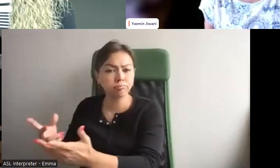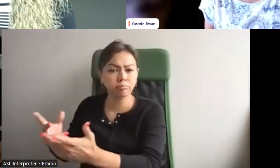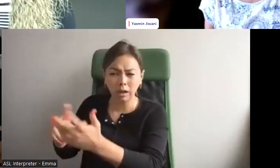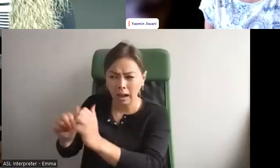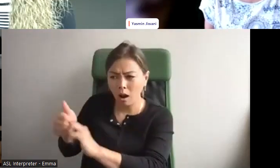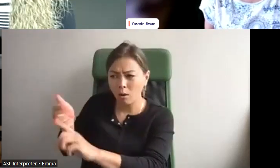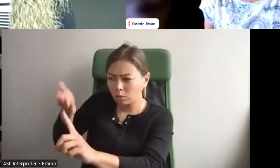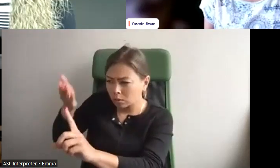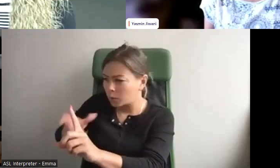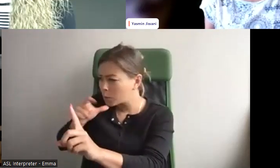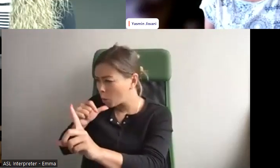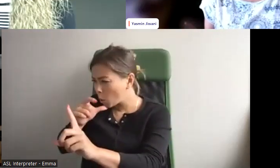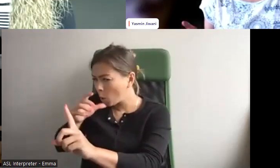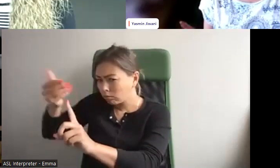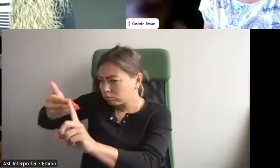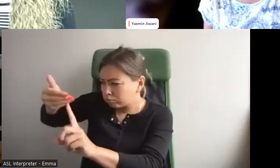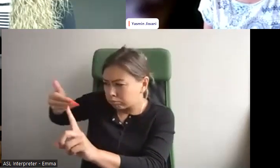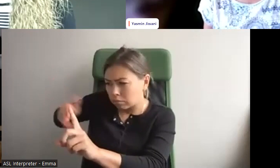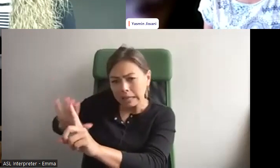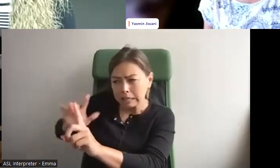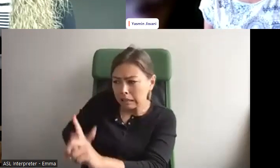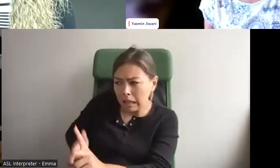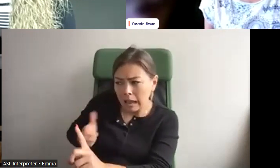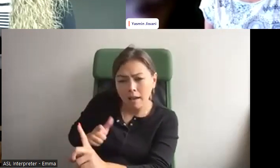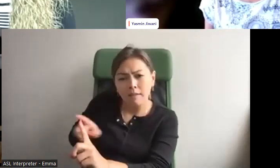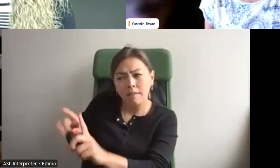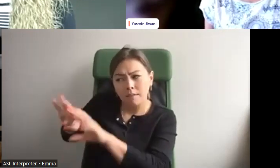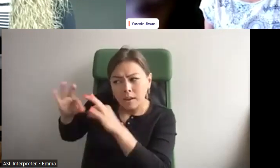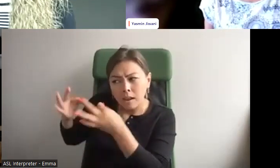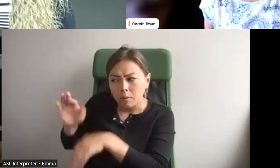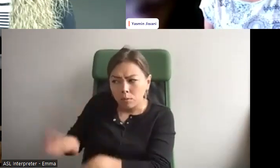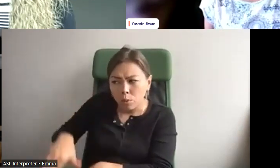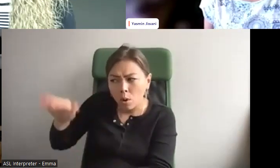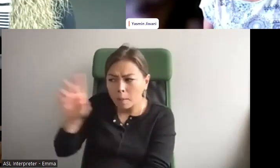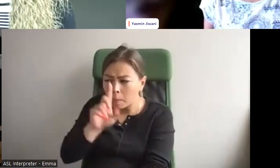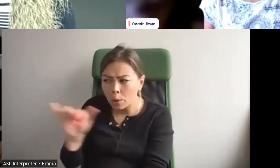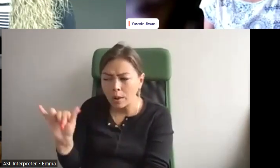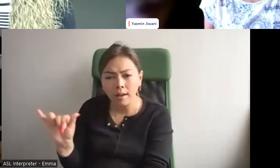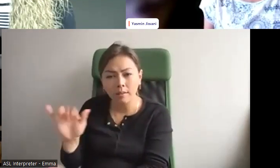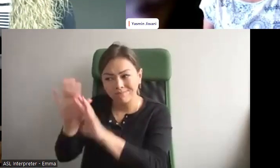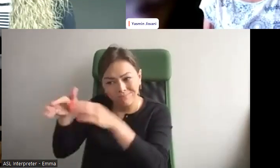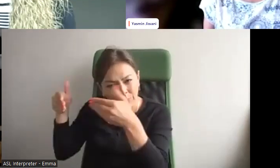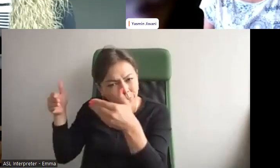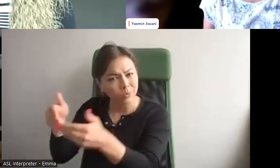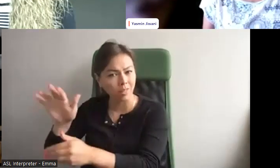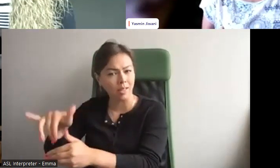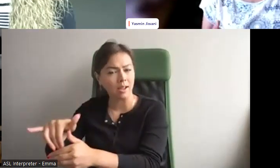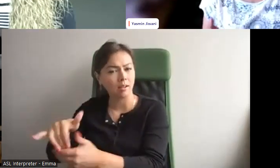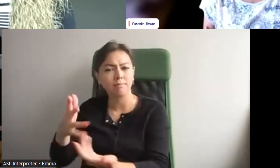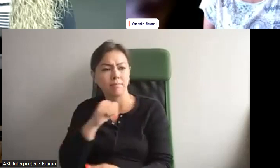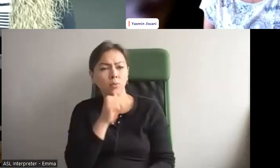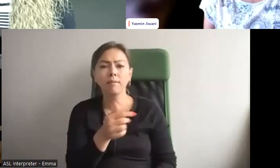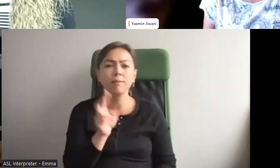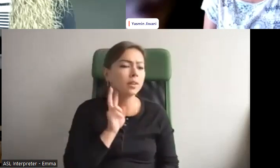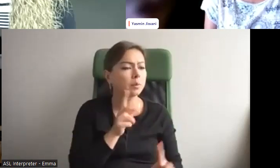mentally challenged. The focus was on what family he came from. So it wasn't until there was a whole sort of